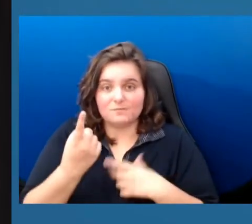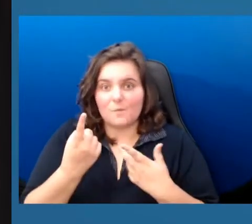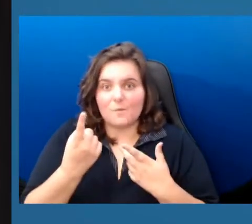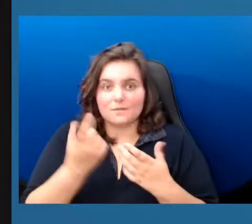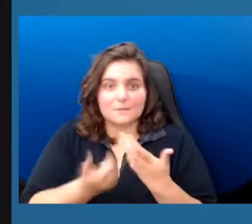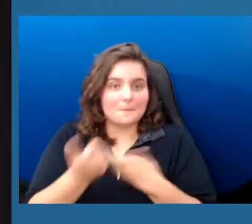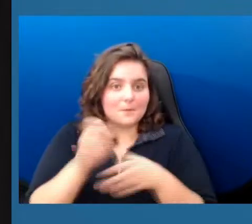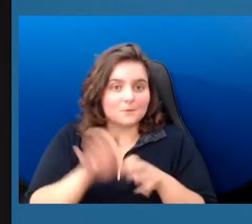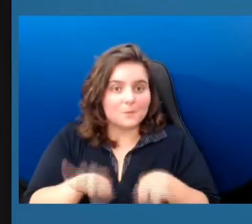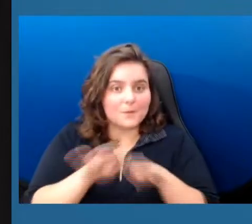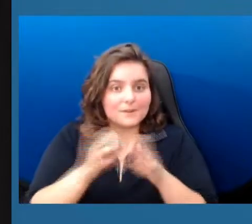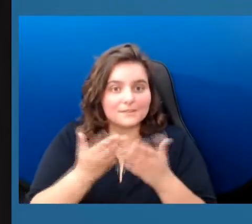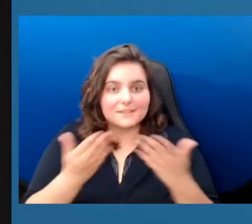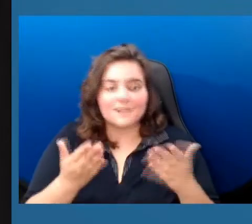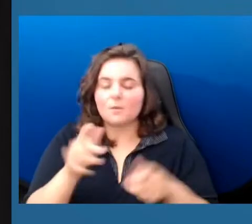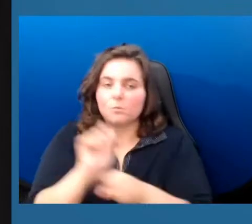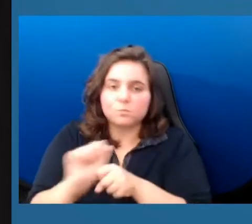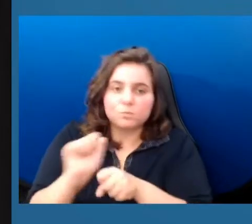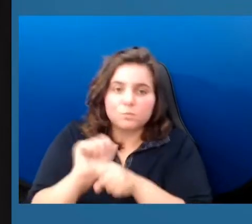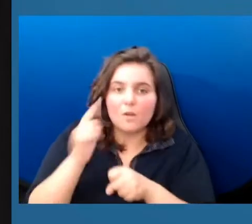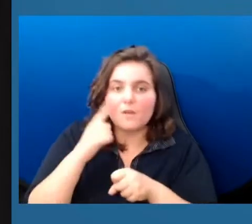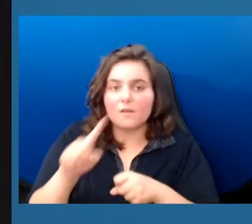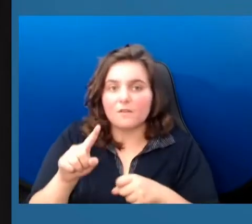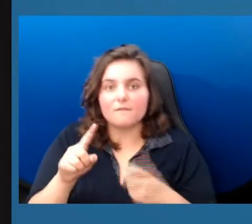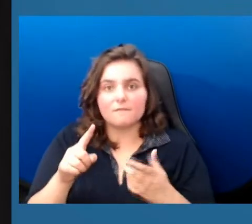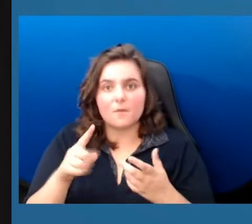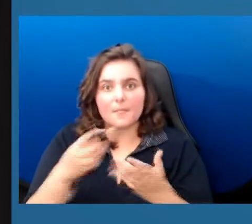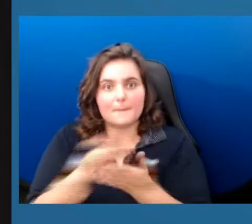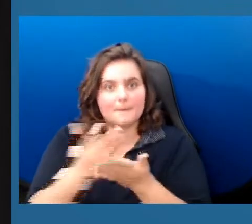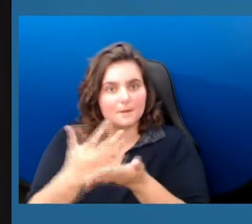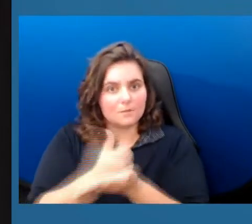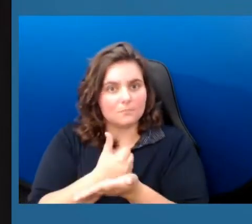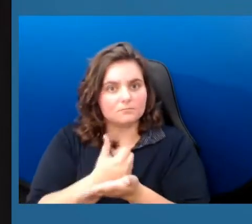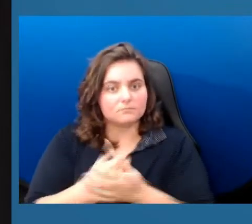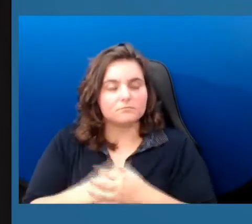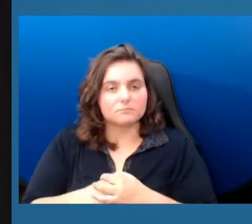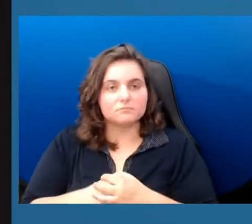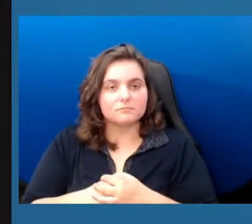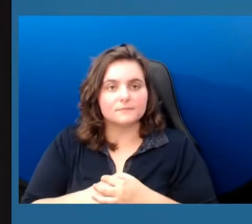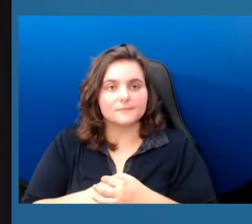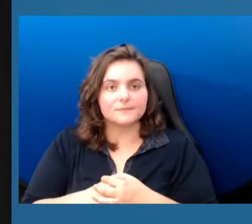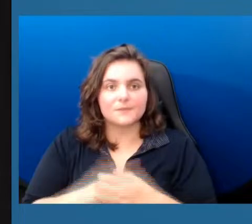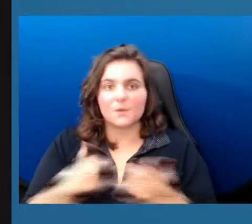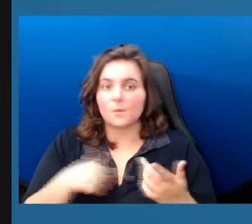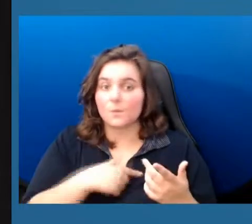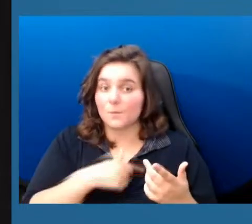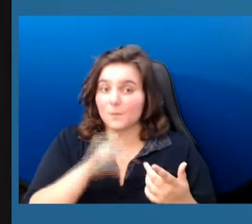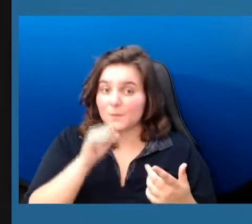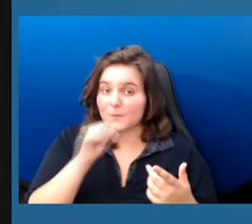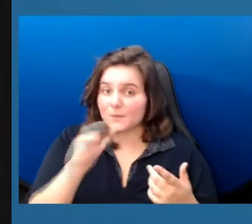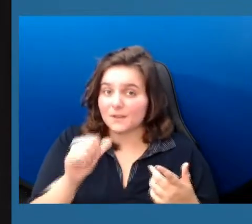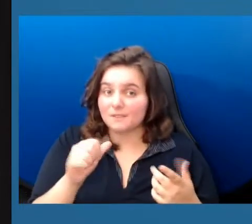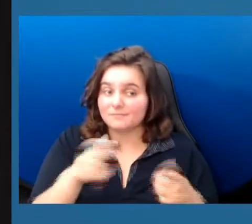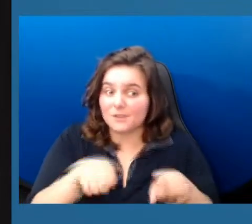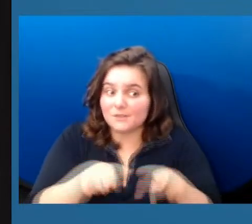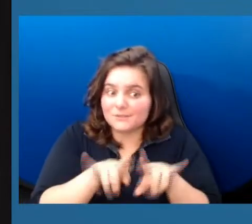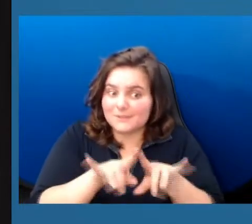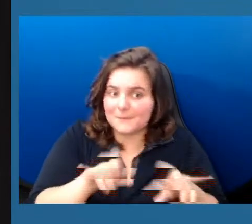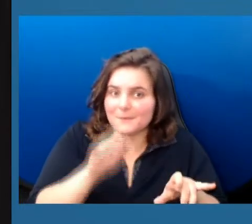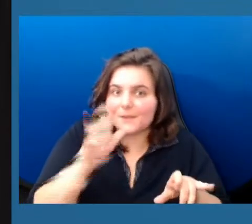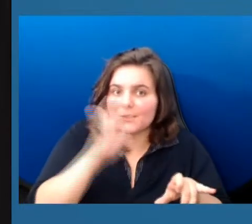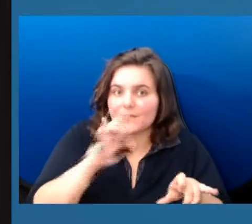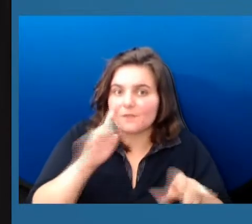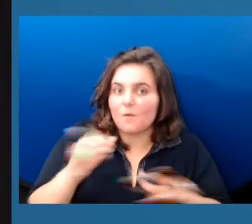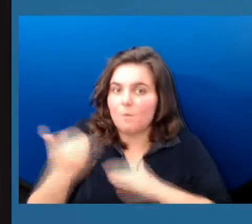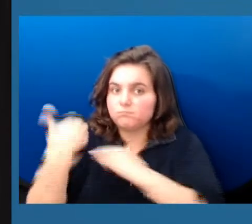in our pocket. At the same time, we're also not looking for the odds to be stacked against us, especially not from our